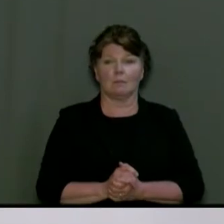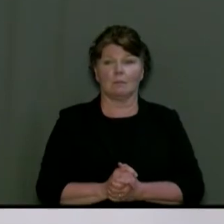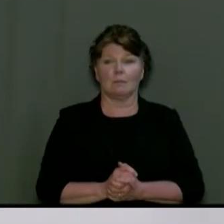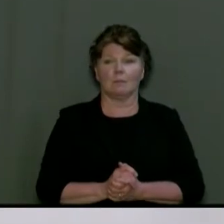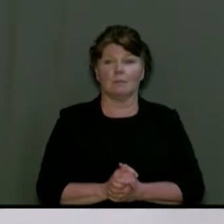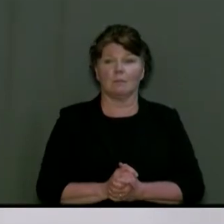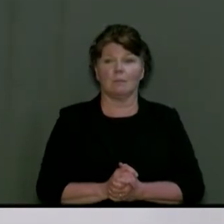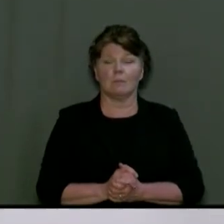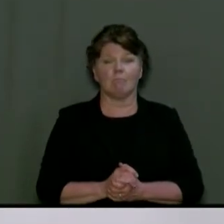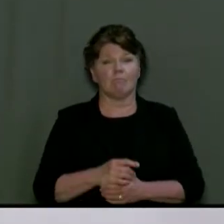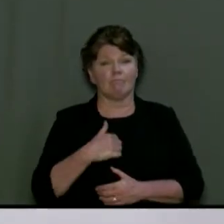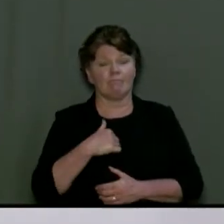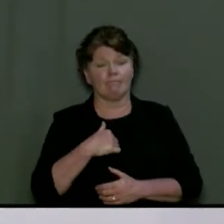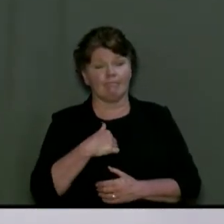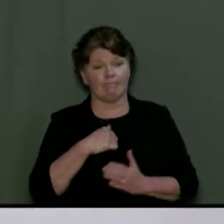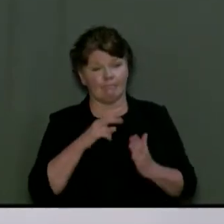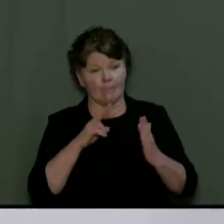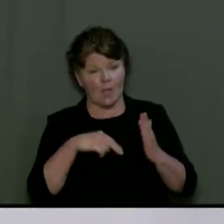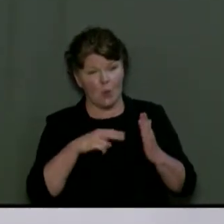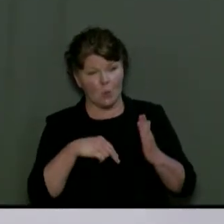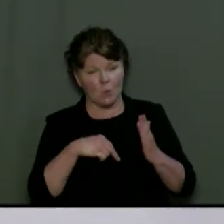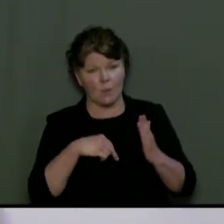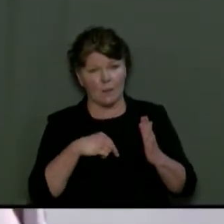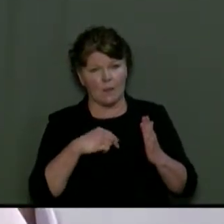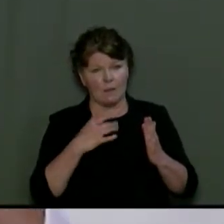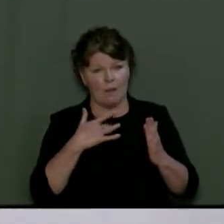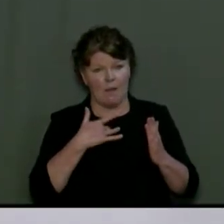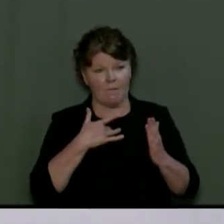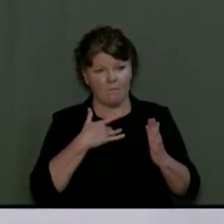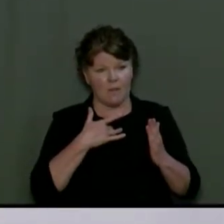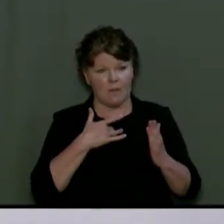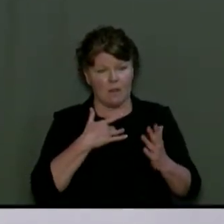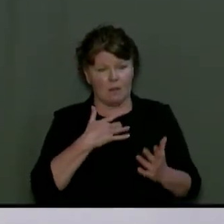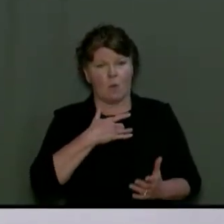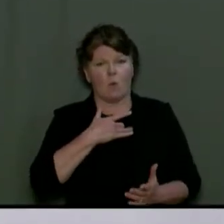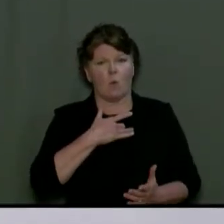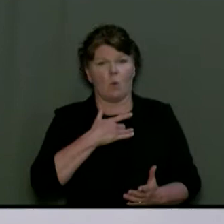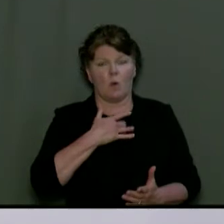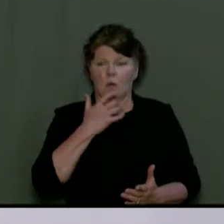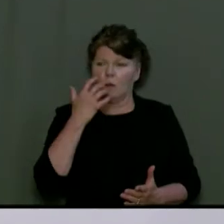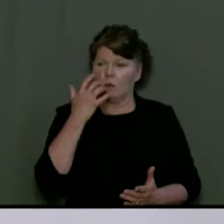Even as I read it, it sends a jolt through me.